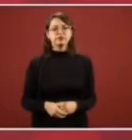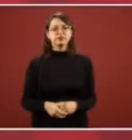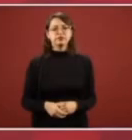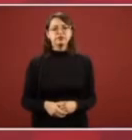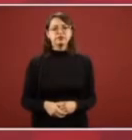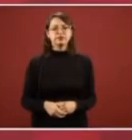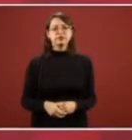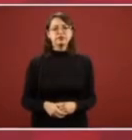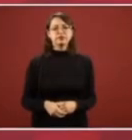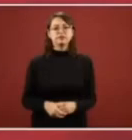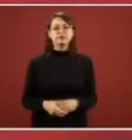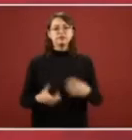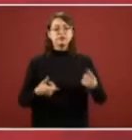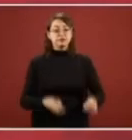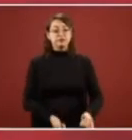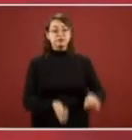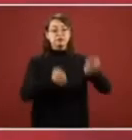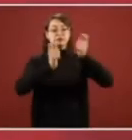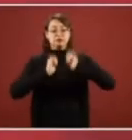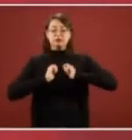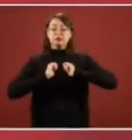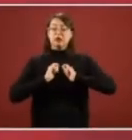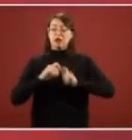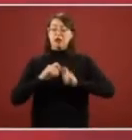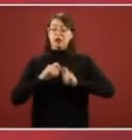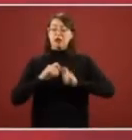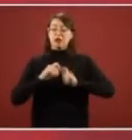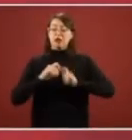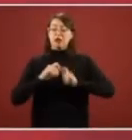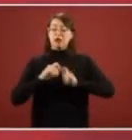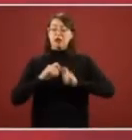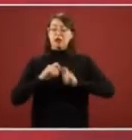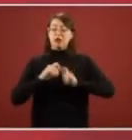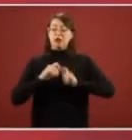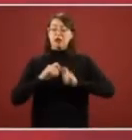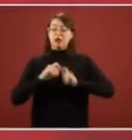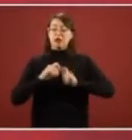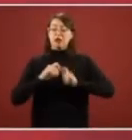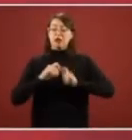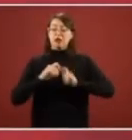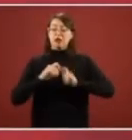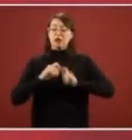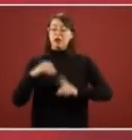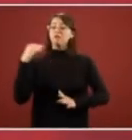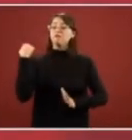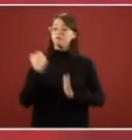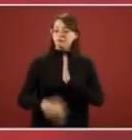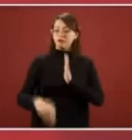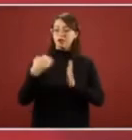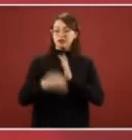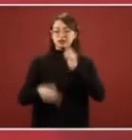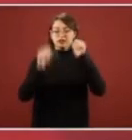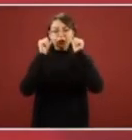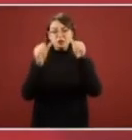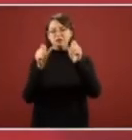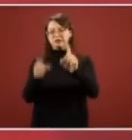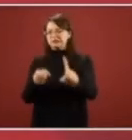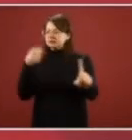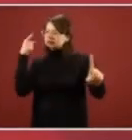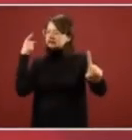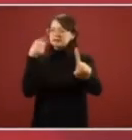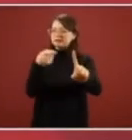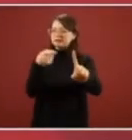it. Asignatura pendiente. We have a pending assignment. Como reto, como